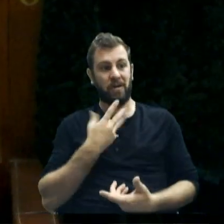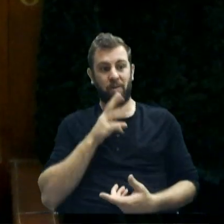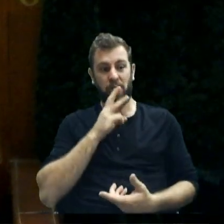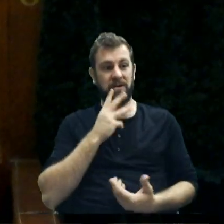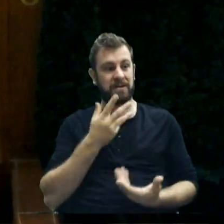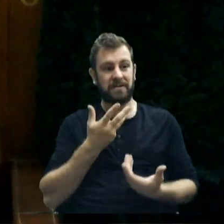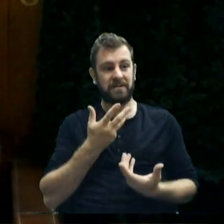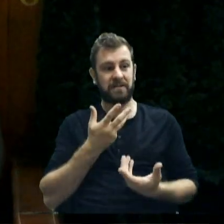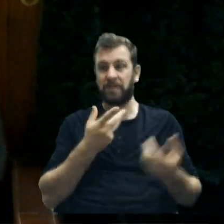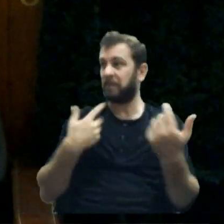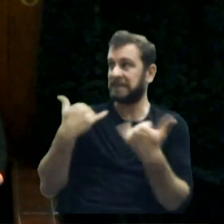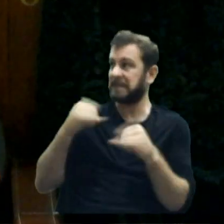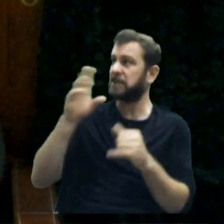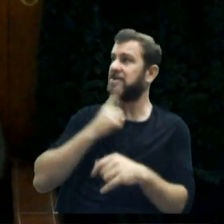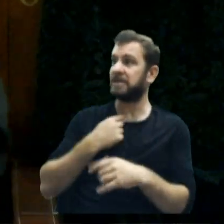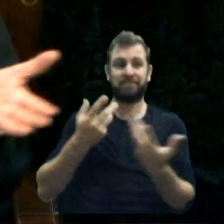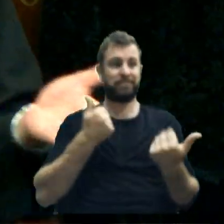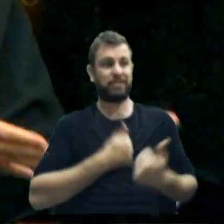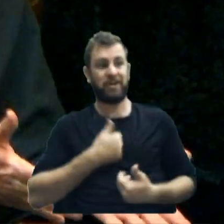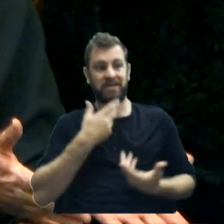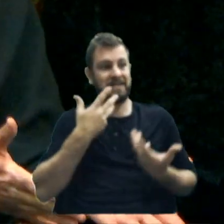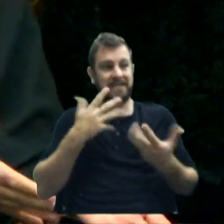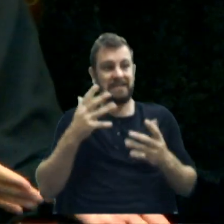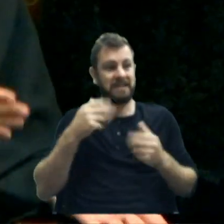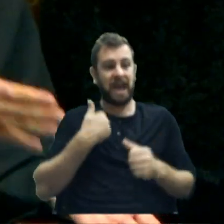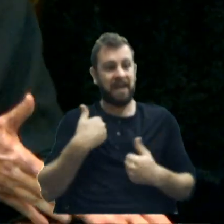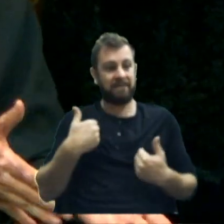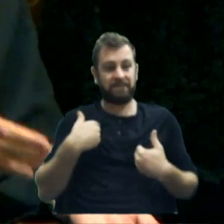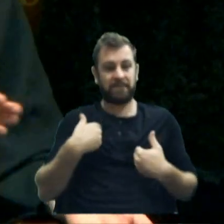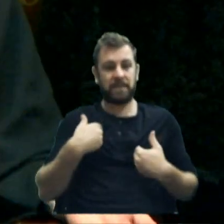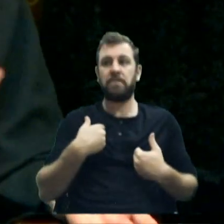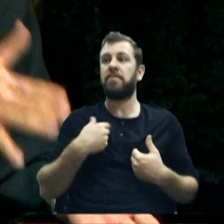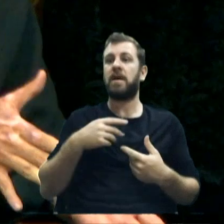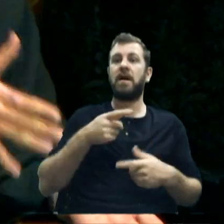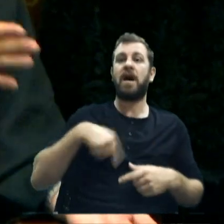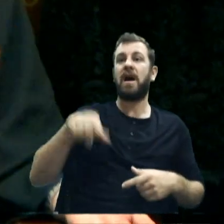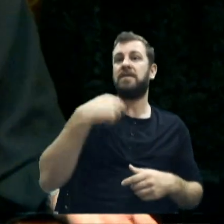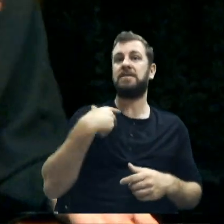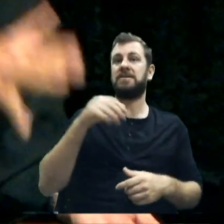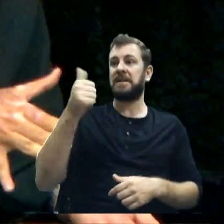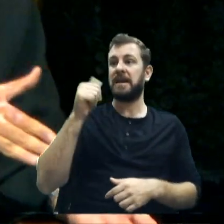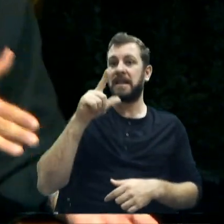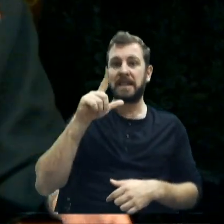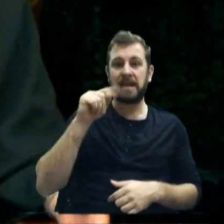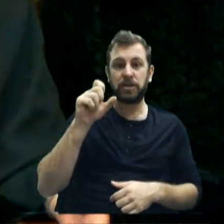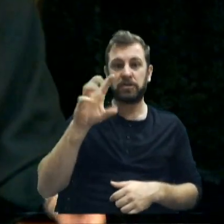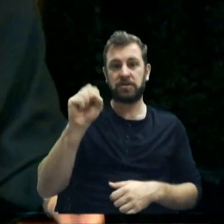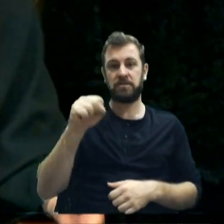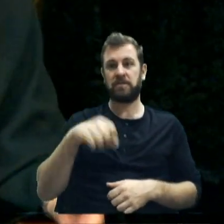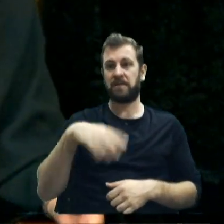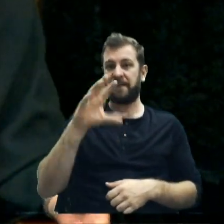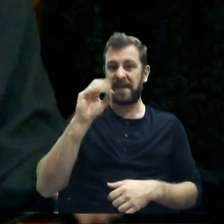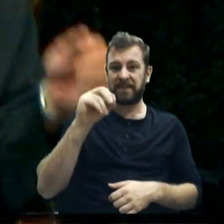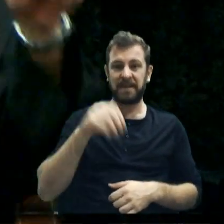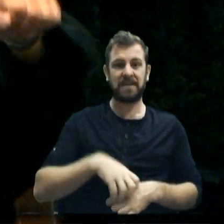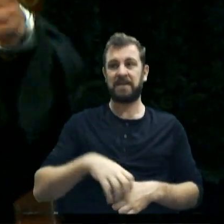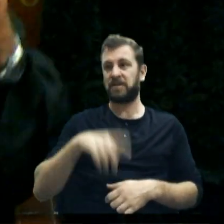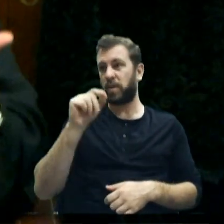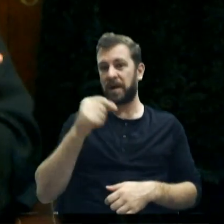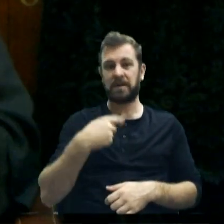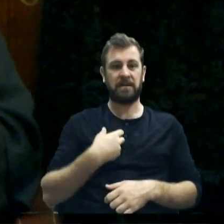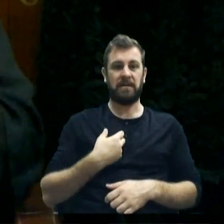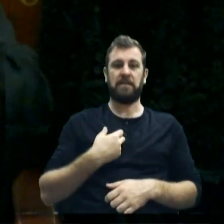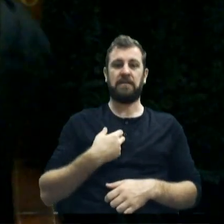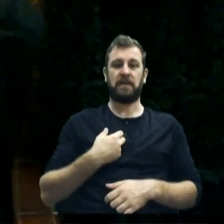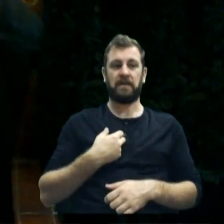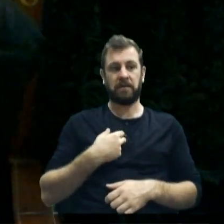still thirsty, Baba. I'm sorry, that's all I have. As opposed to someone who has 10 liters, 20 liters, 50 liters. The thirstier you are, the more water I'll